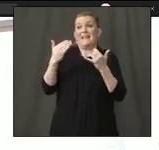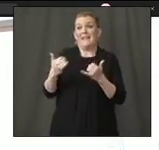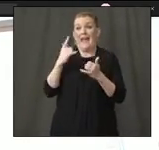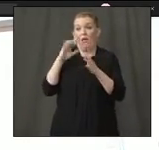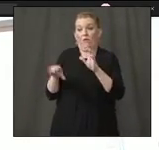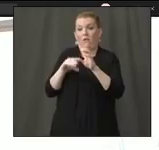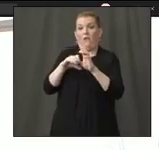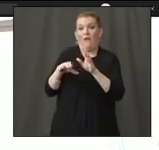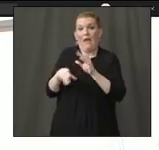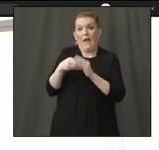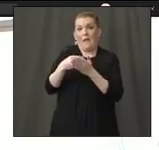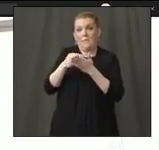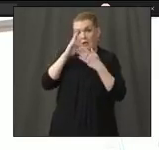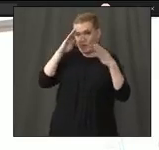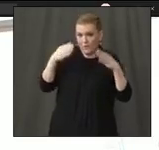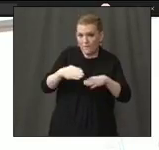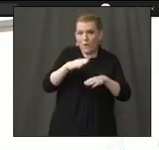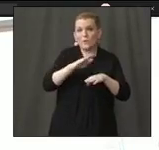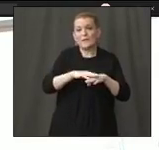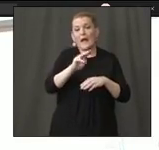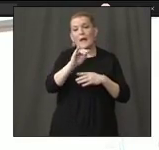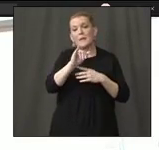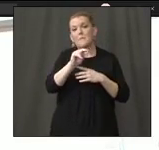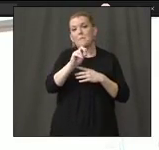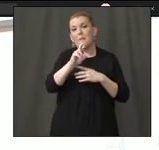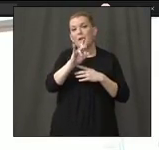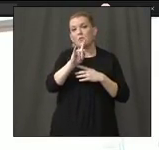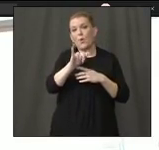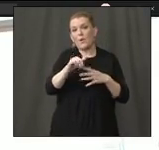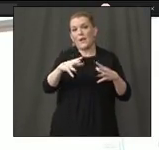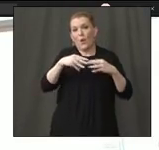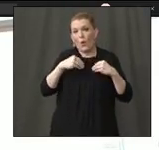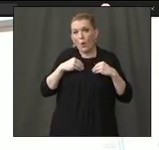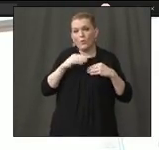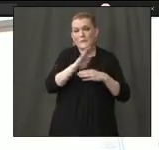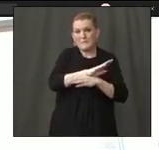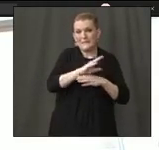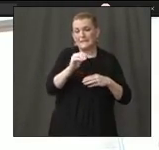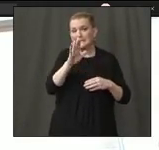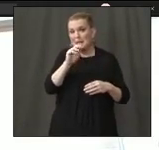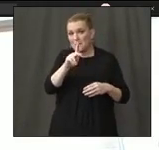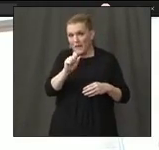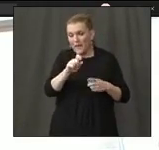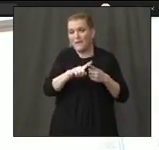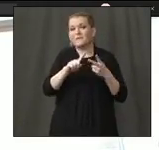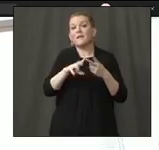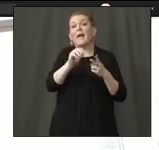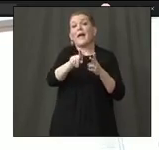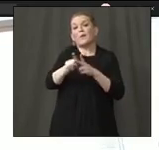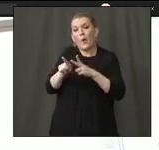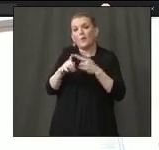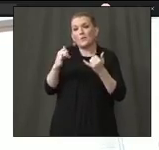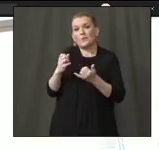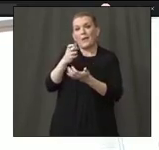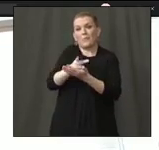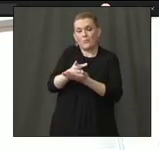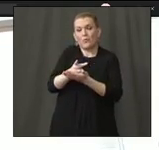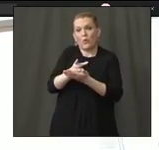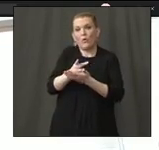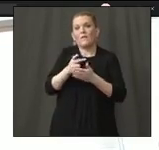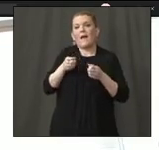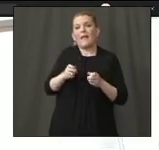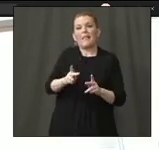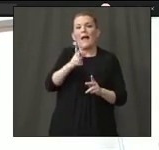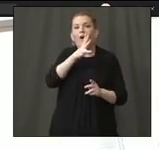rural, and underbanked businesses, as well as allowing farmers and agriculture enterprises to be eligible for